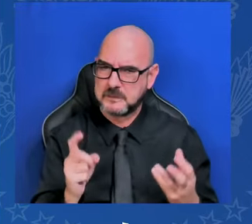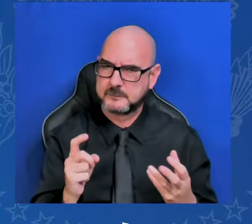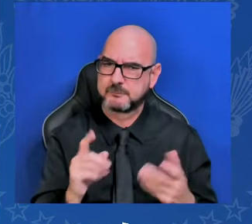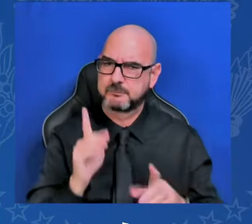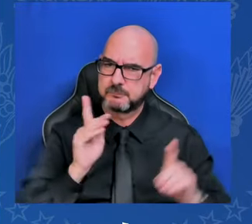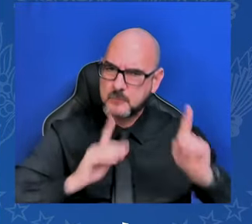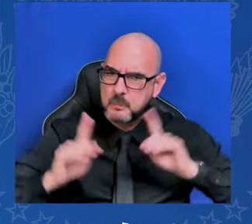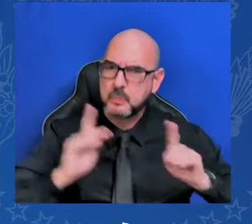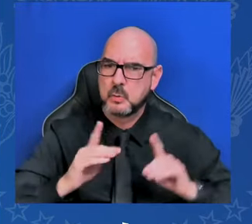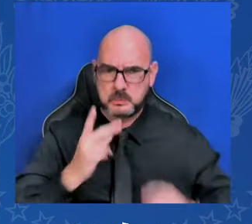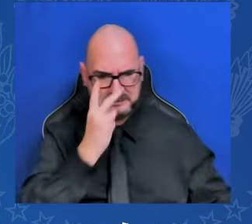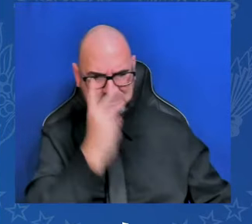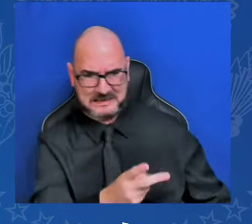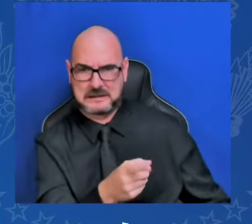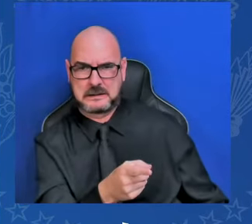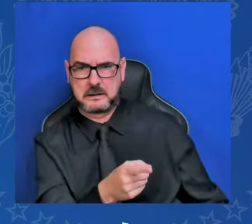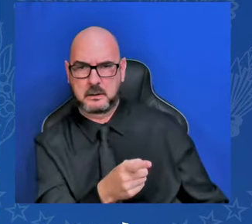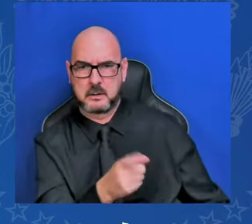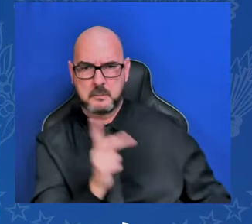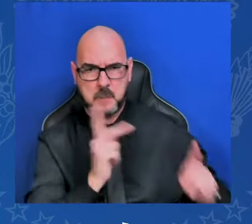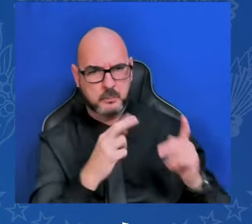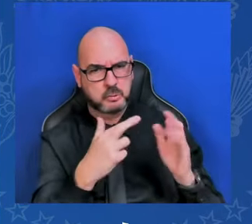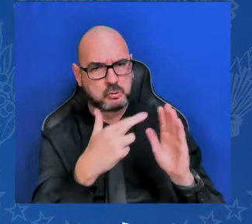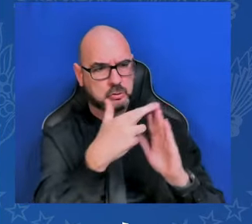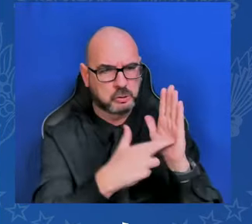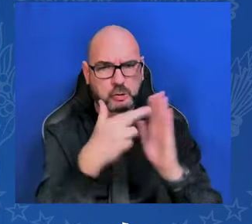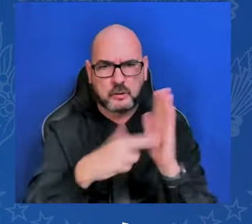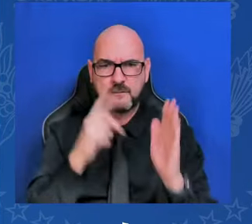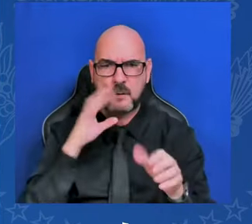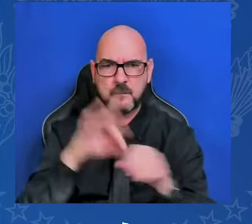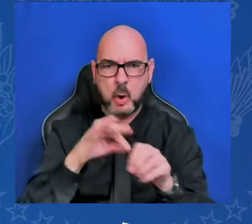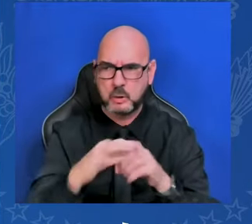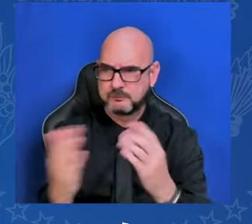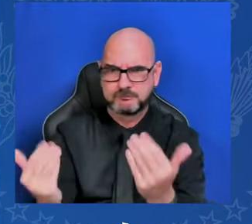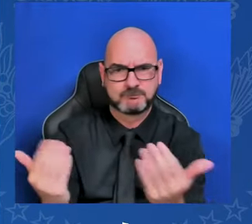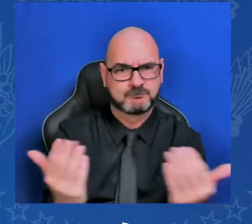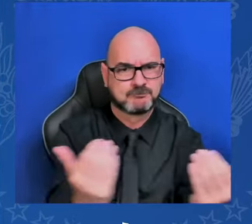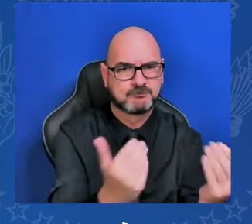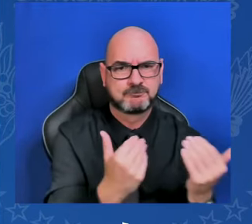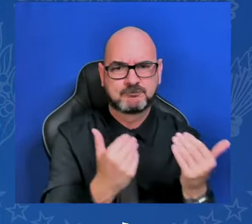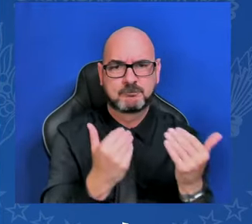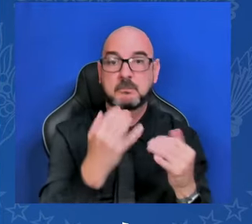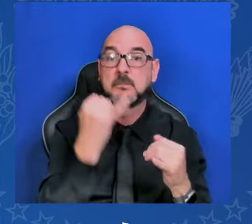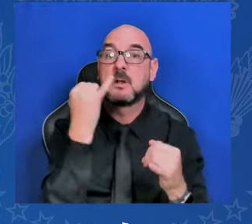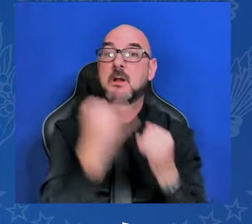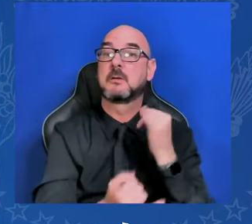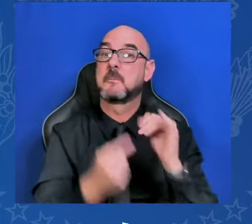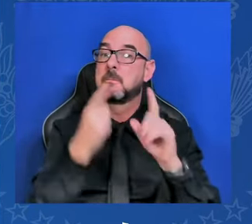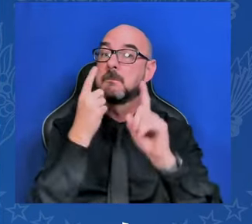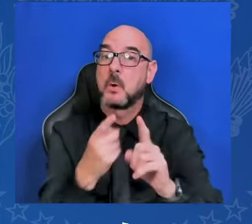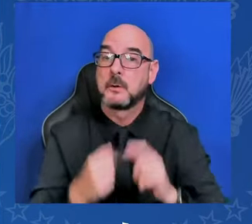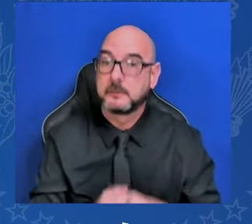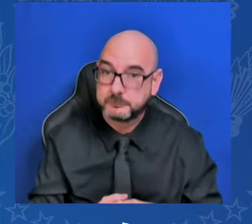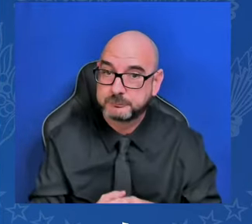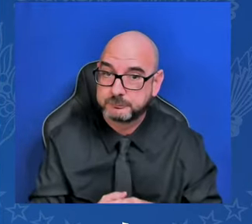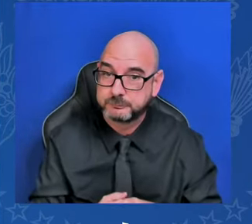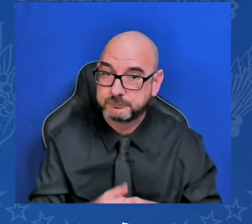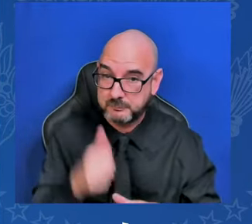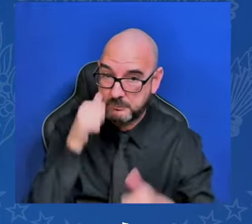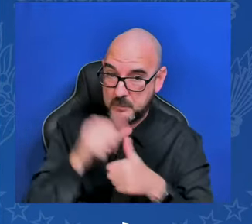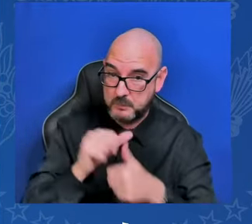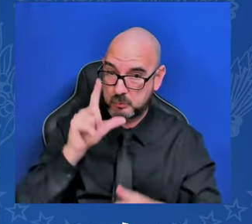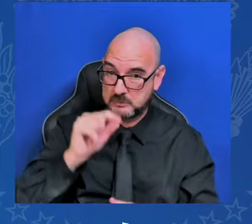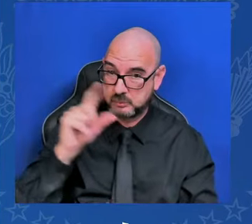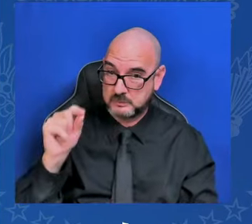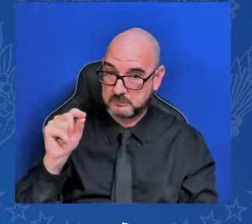get out the vote. And here's the final point I want to make. I can't take anything for granted. We can't. In 2020, I ran because I thought everything in this